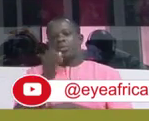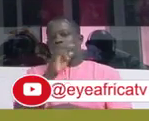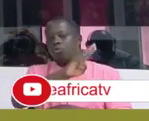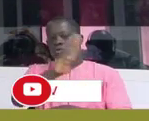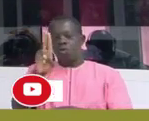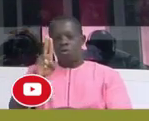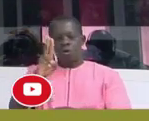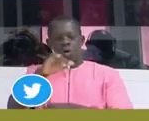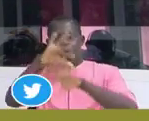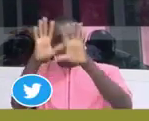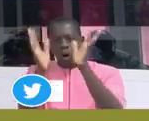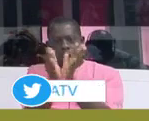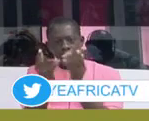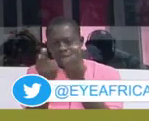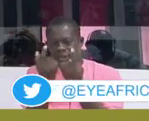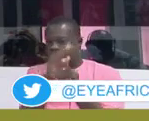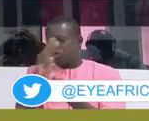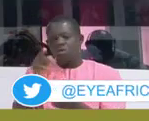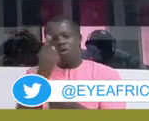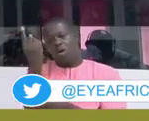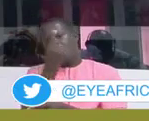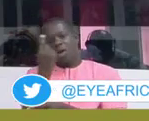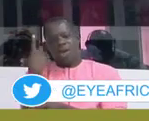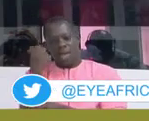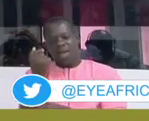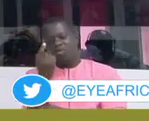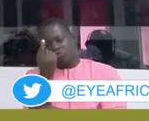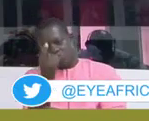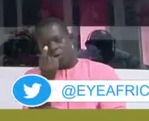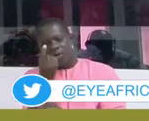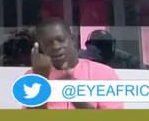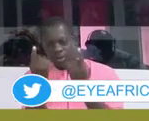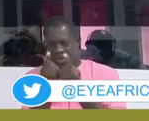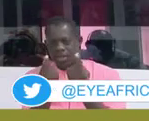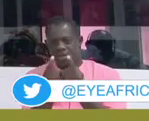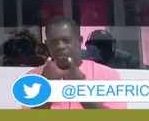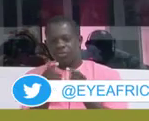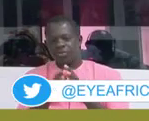I said, I said, "No, we don't like old. We just want a little bit."